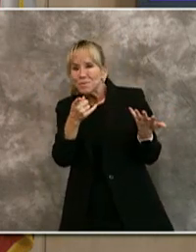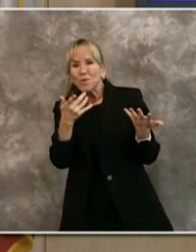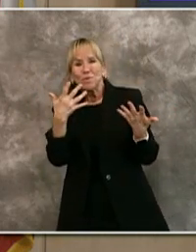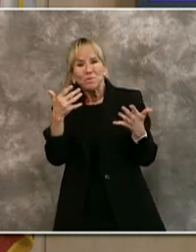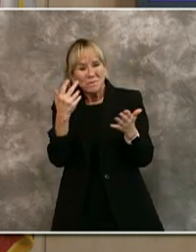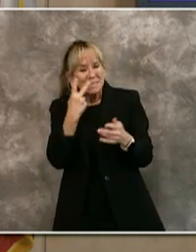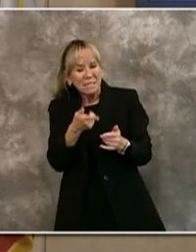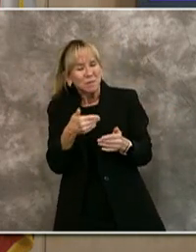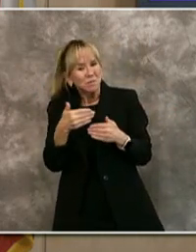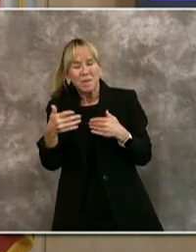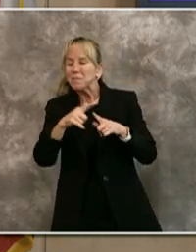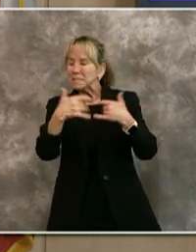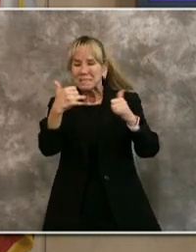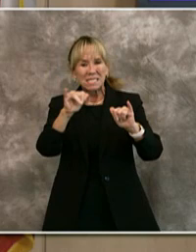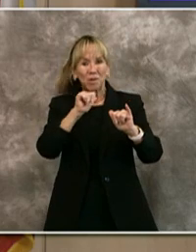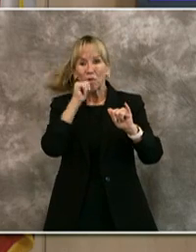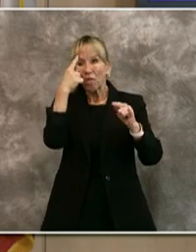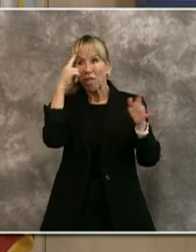So don't let your guard down.